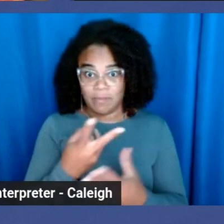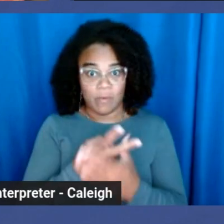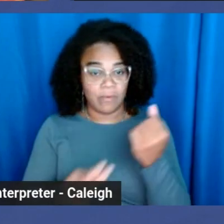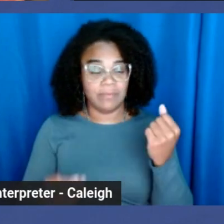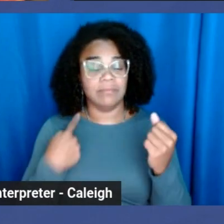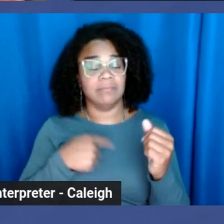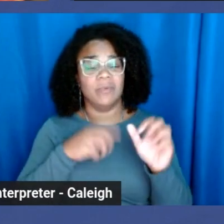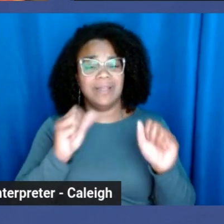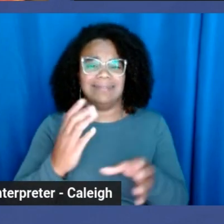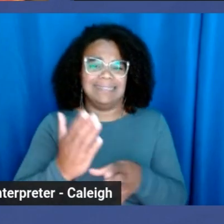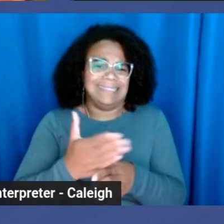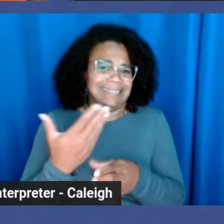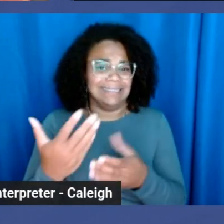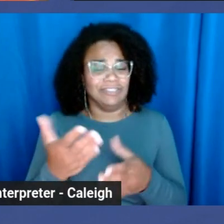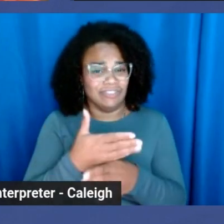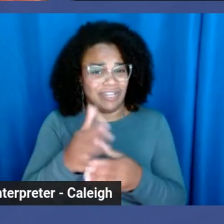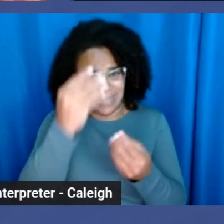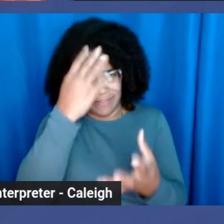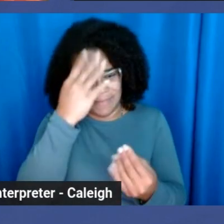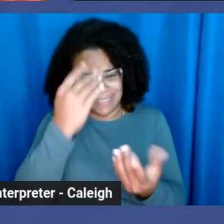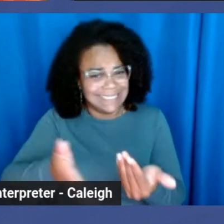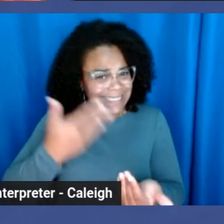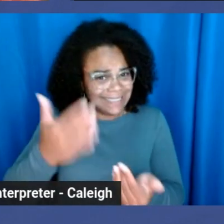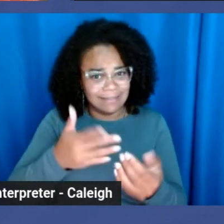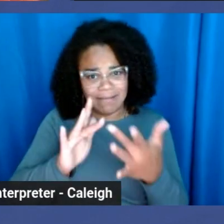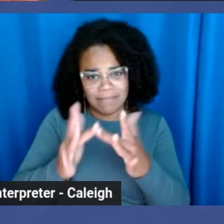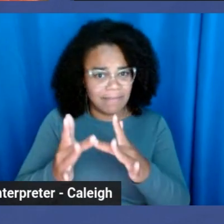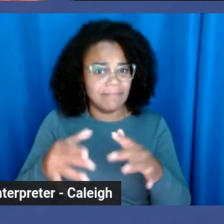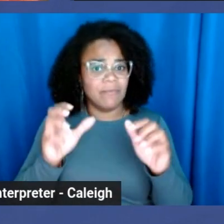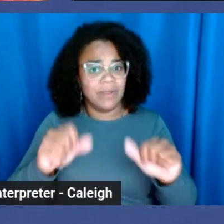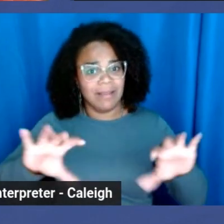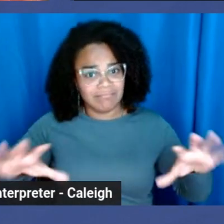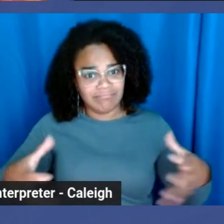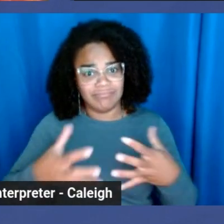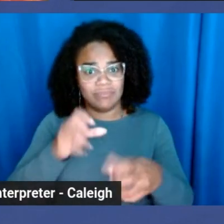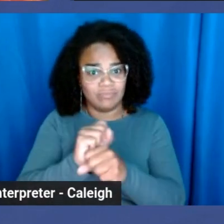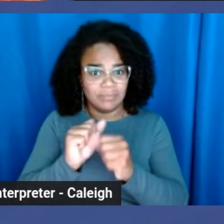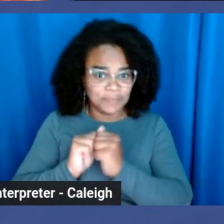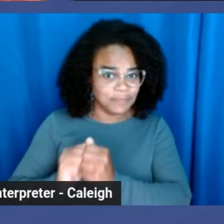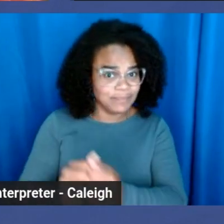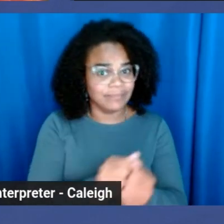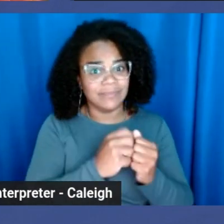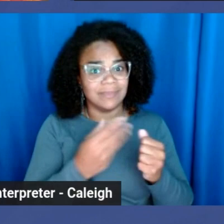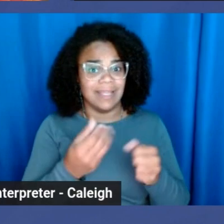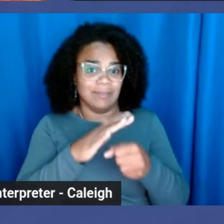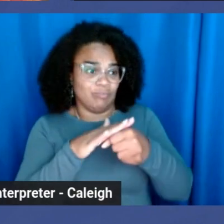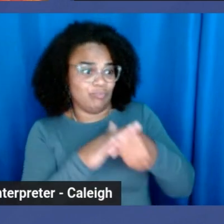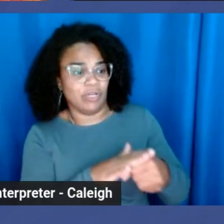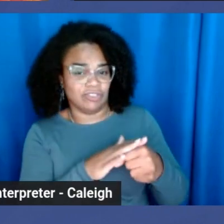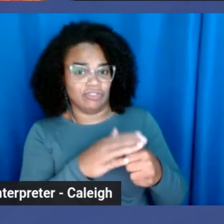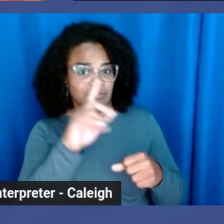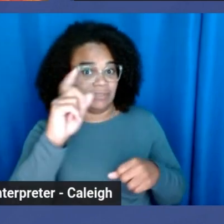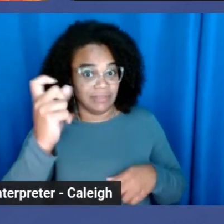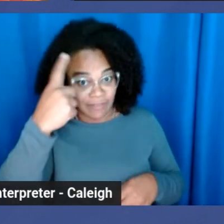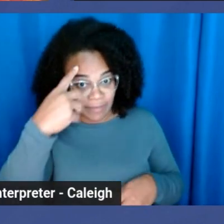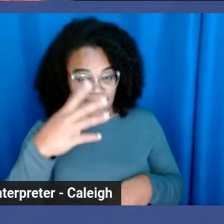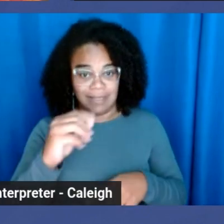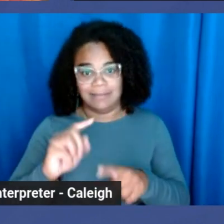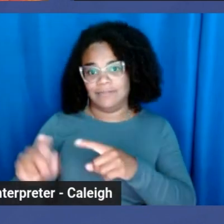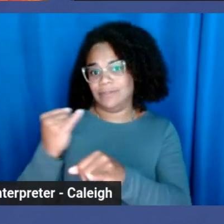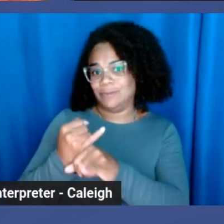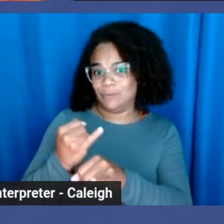easily share information, organize, and put pressure on governments and institutions.